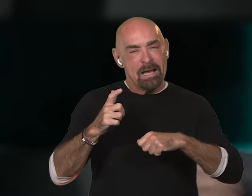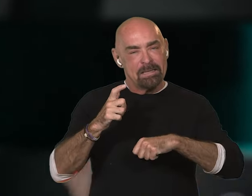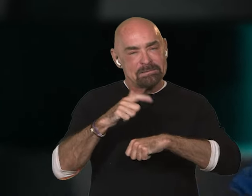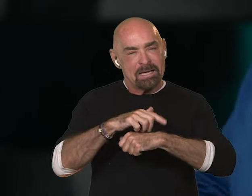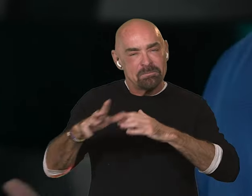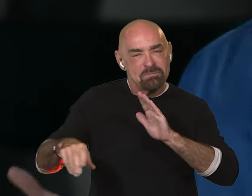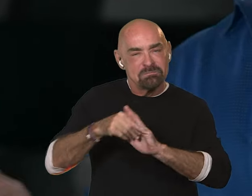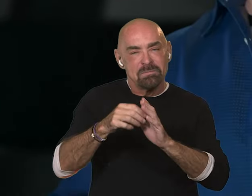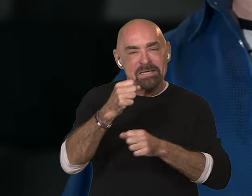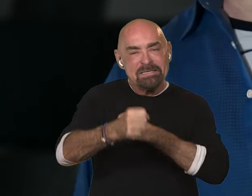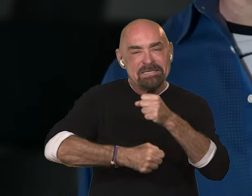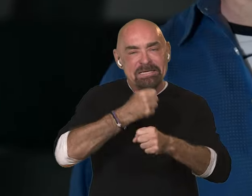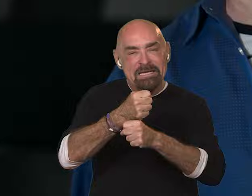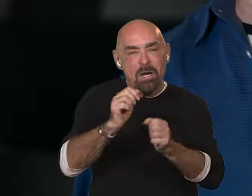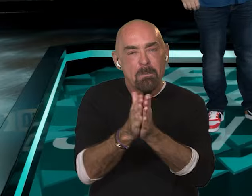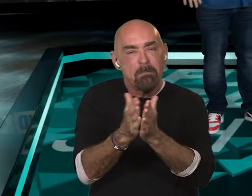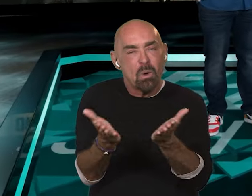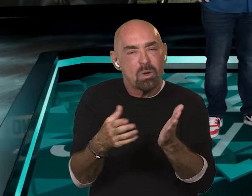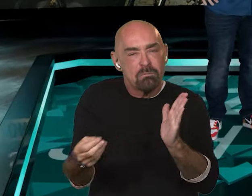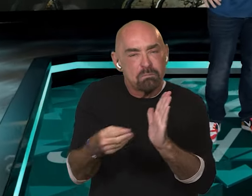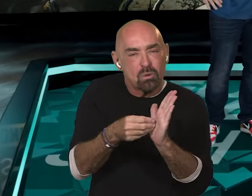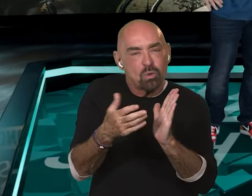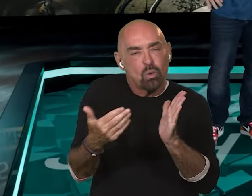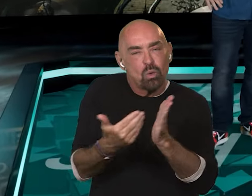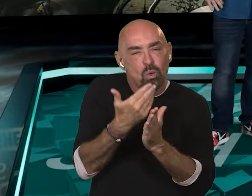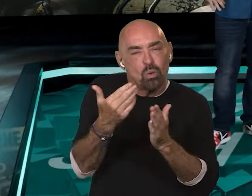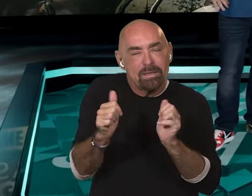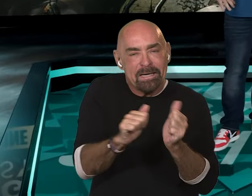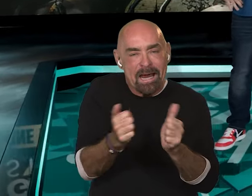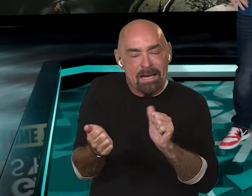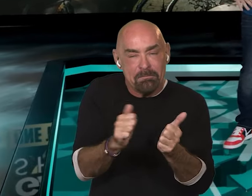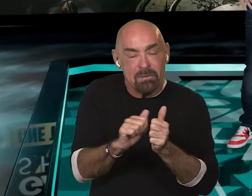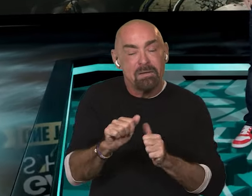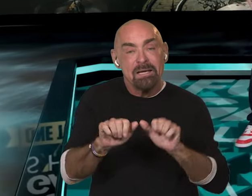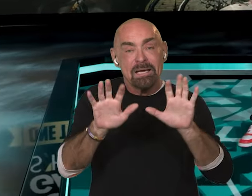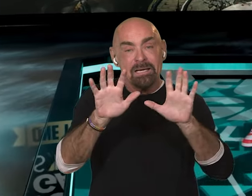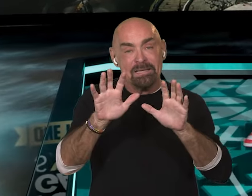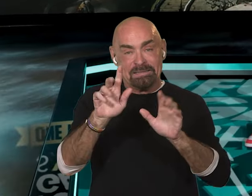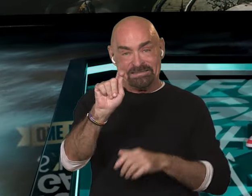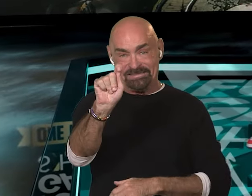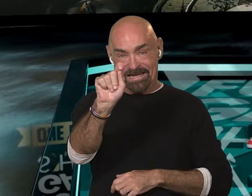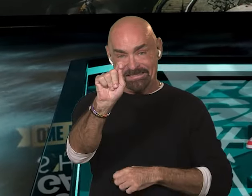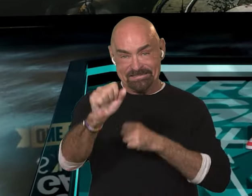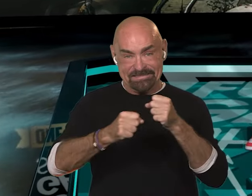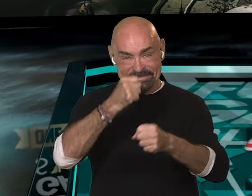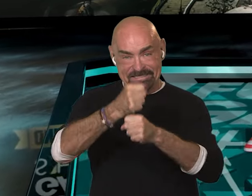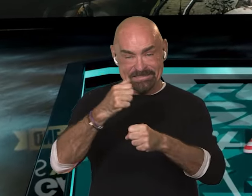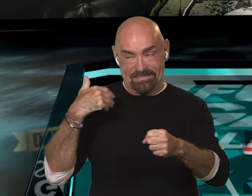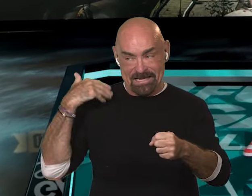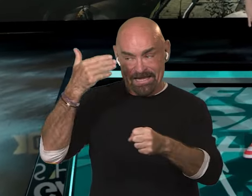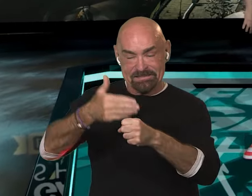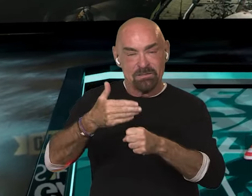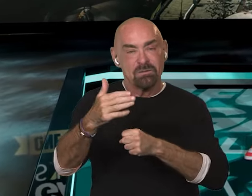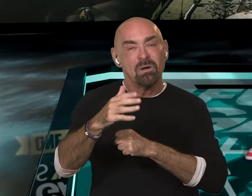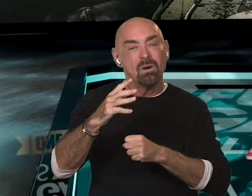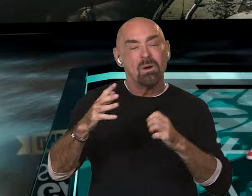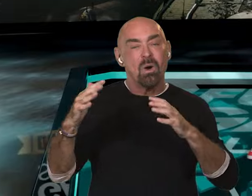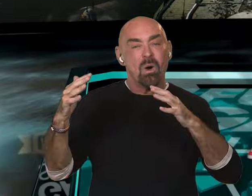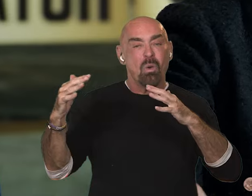time we add another game to our yearbook, right, Britt? I think that's a good idea. You know what? More than a decade later,